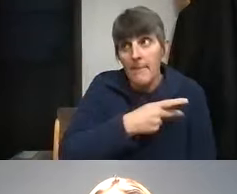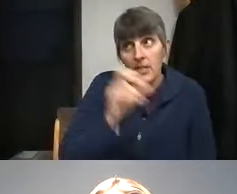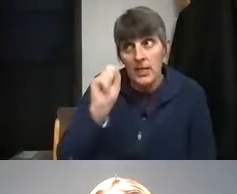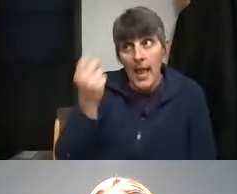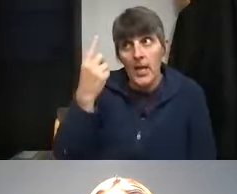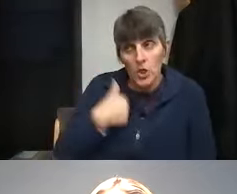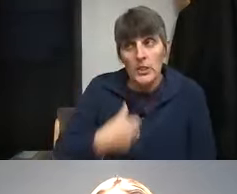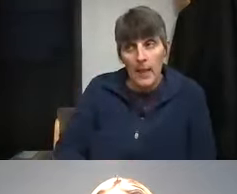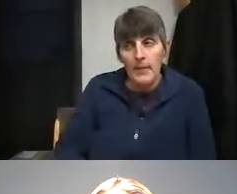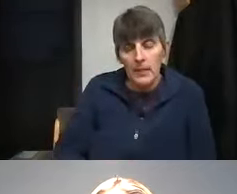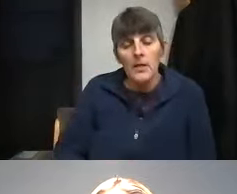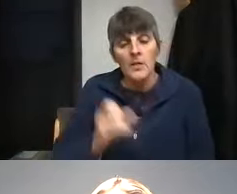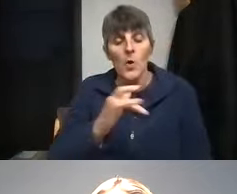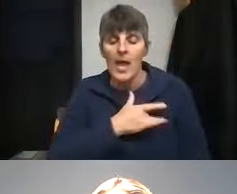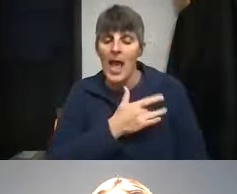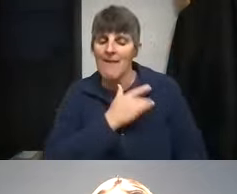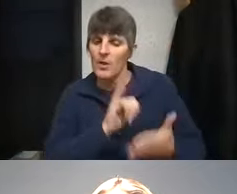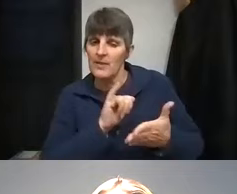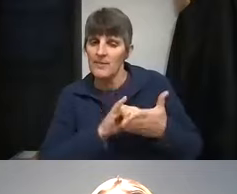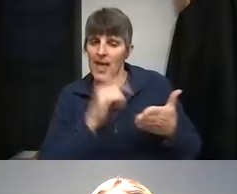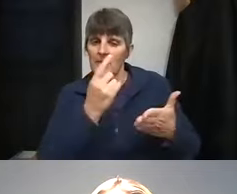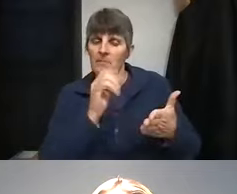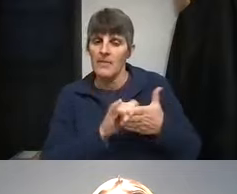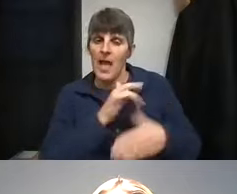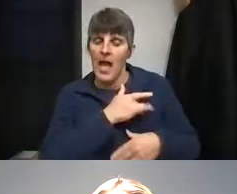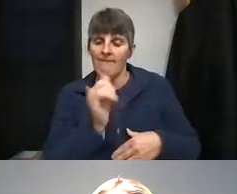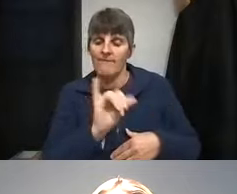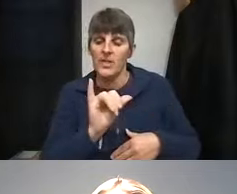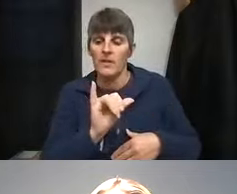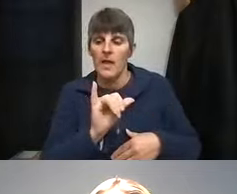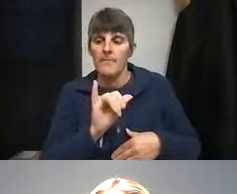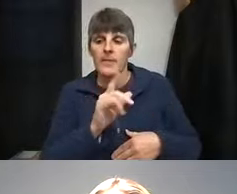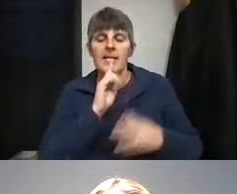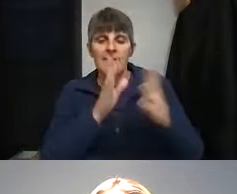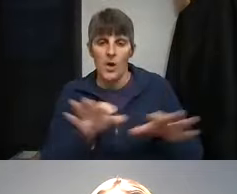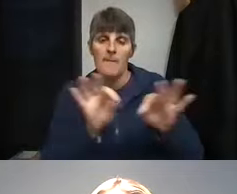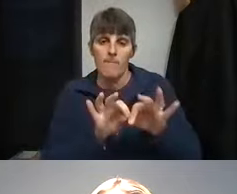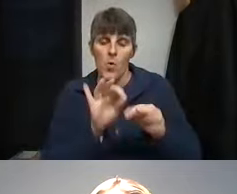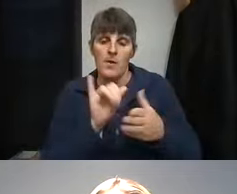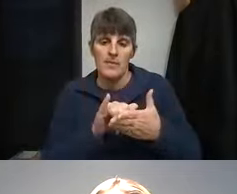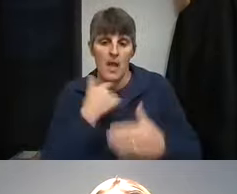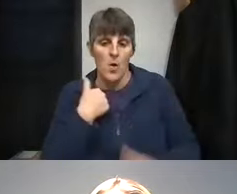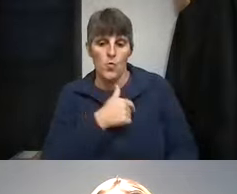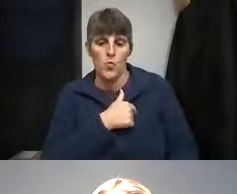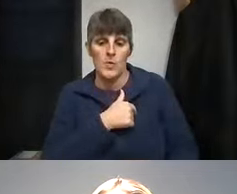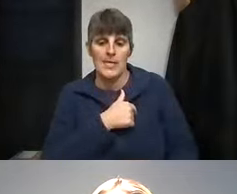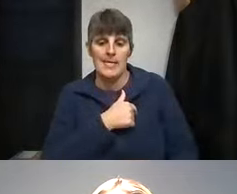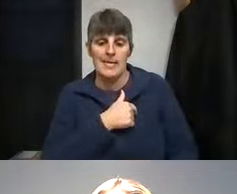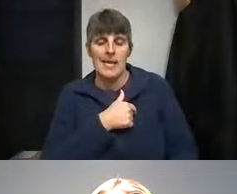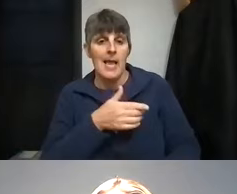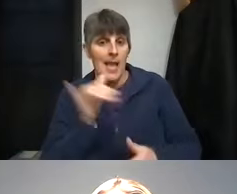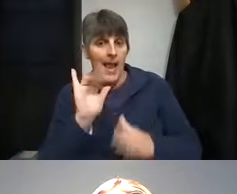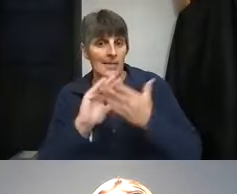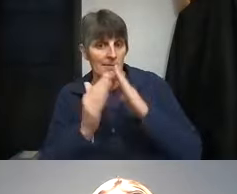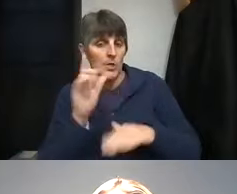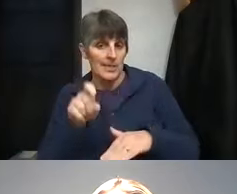understand. So, and I feel that that is something that I feel that is very important that we as a community